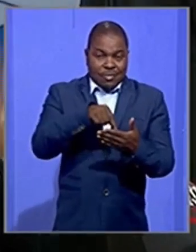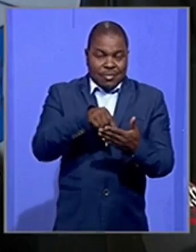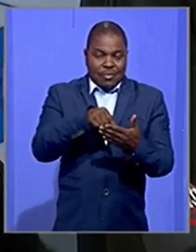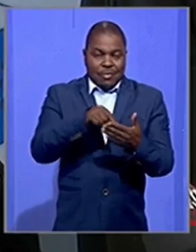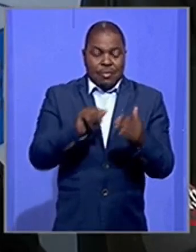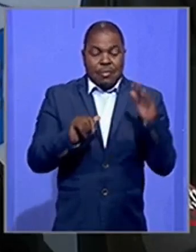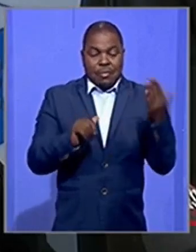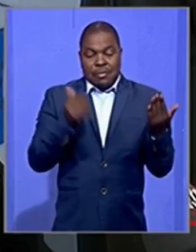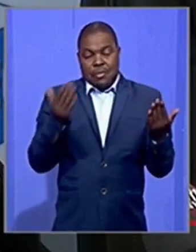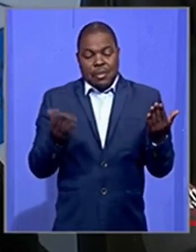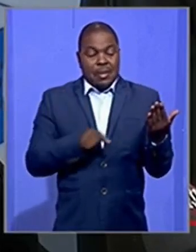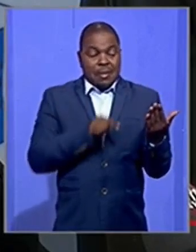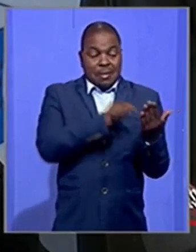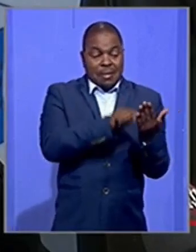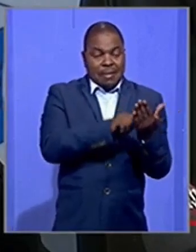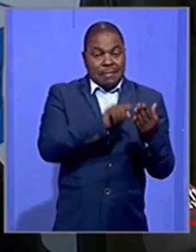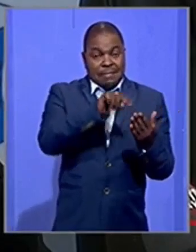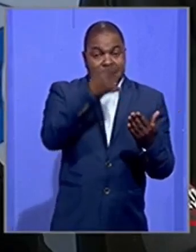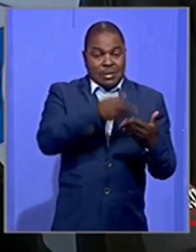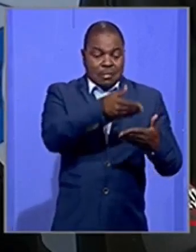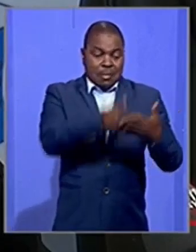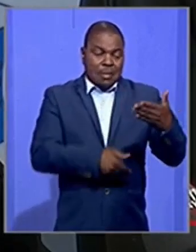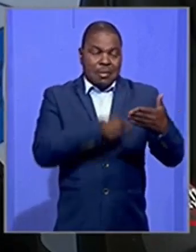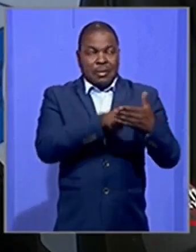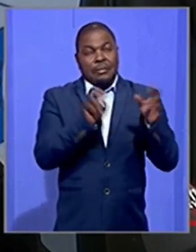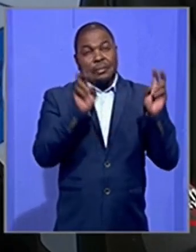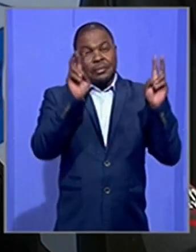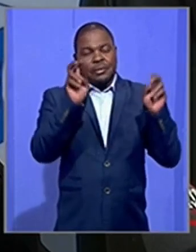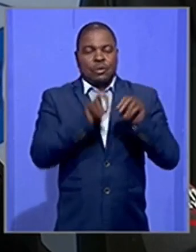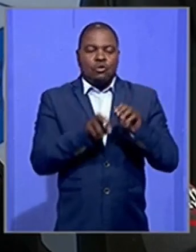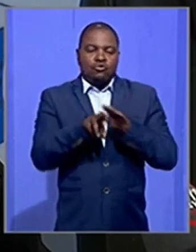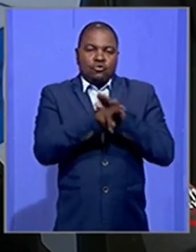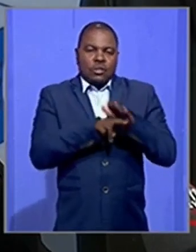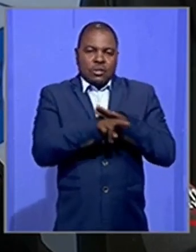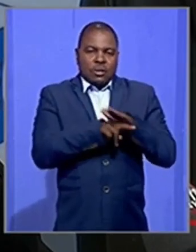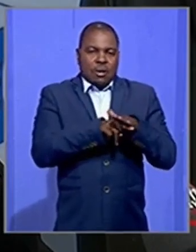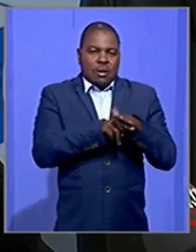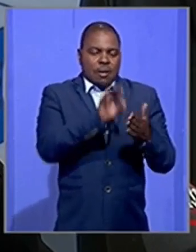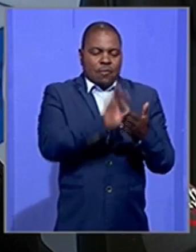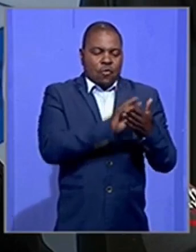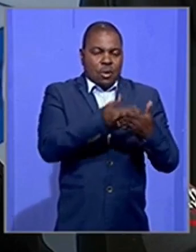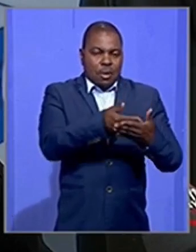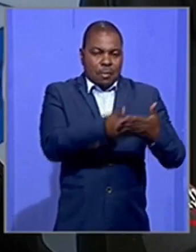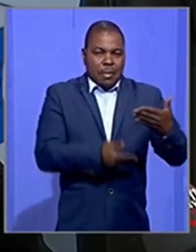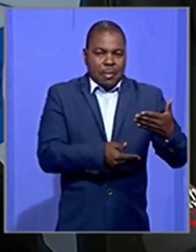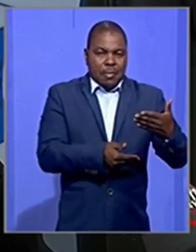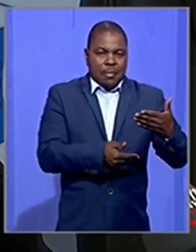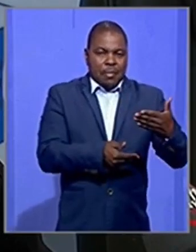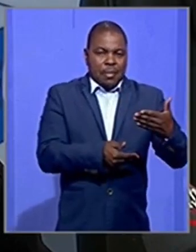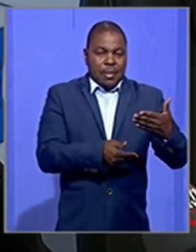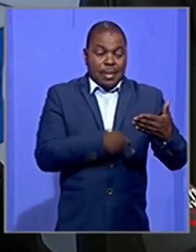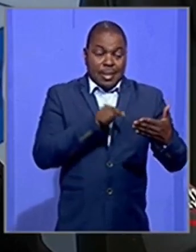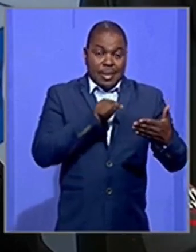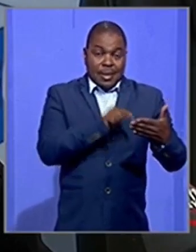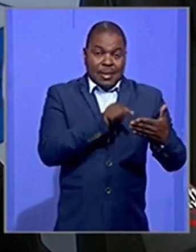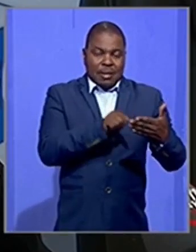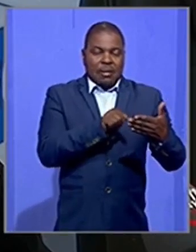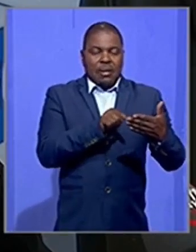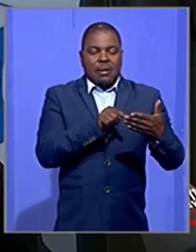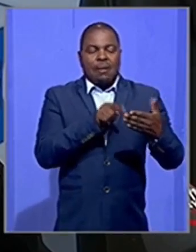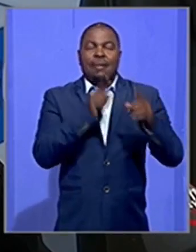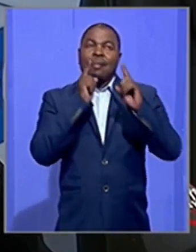The first ballot paper is what we call a regional ballot. And the regional ballot is